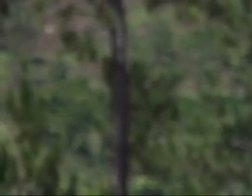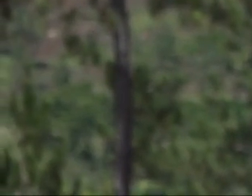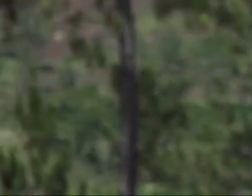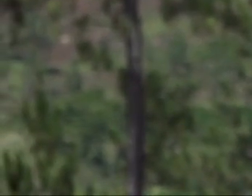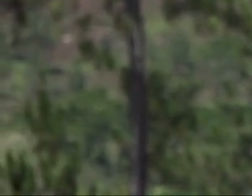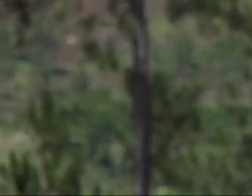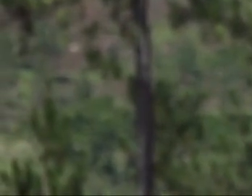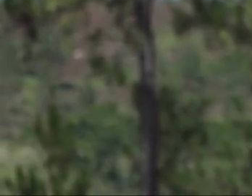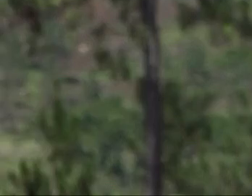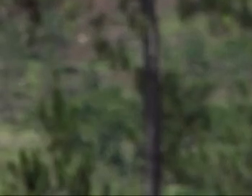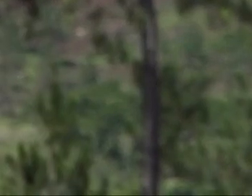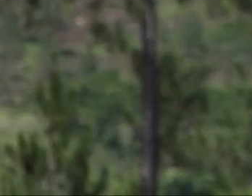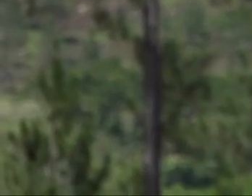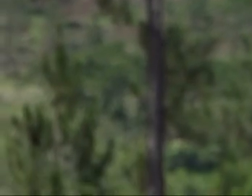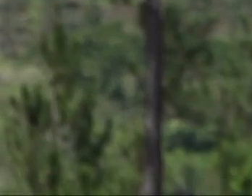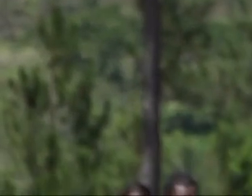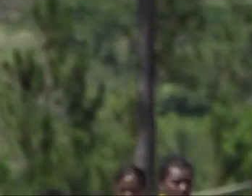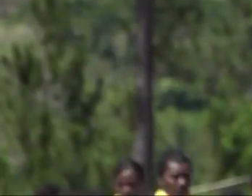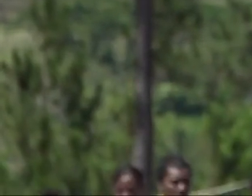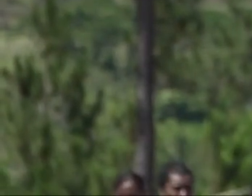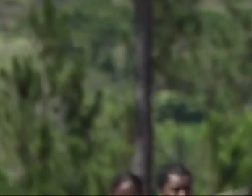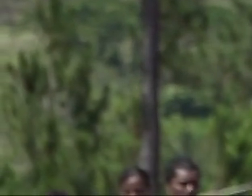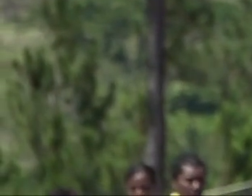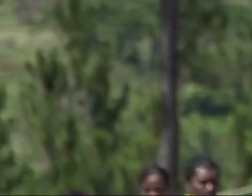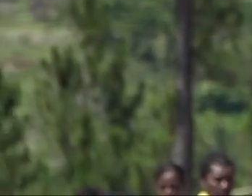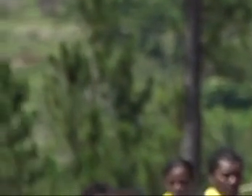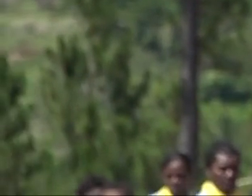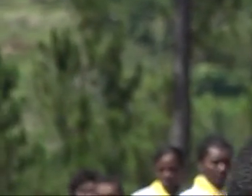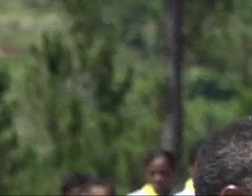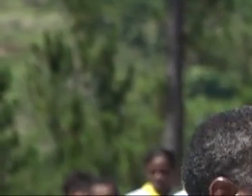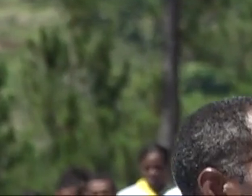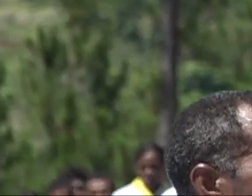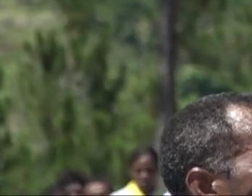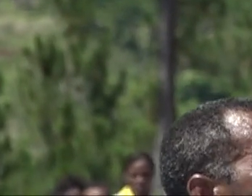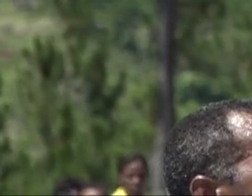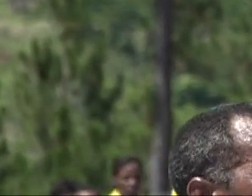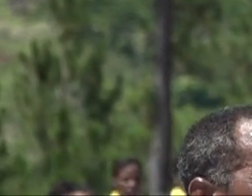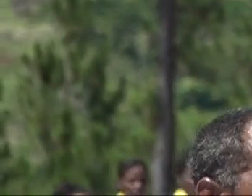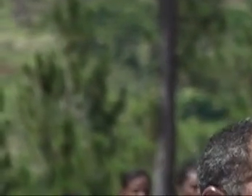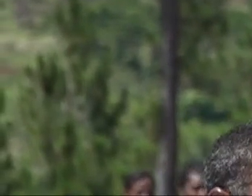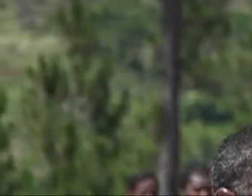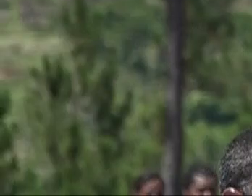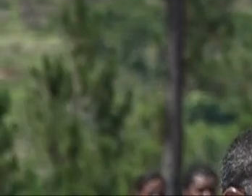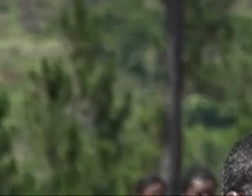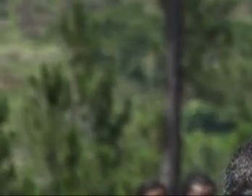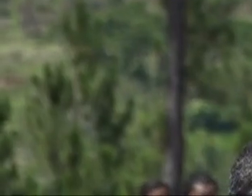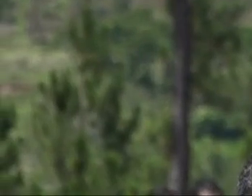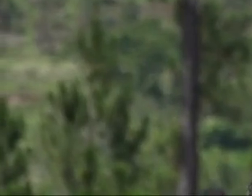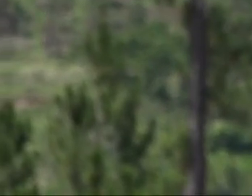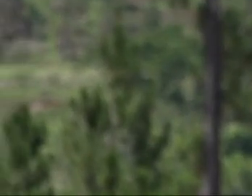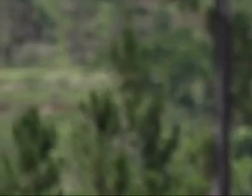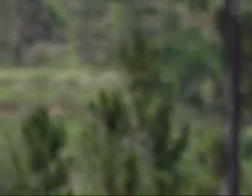awalwina ena maram. Usala veda tomasarau. Ena tamanda sade de resara. Mena soli tu